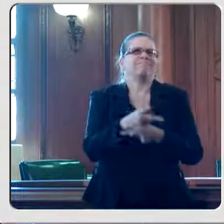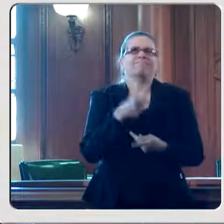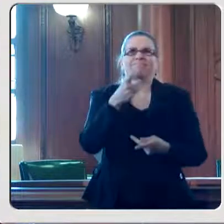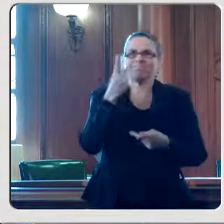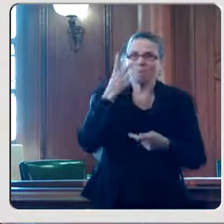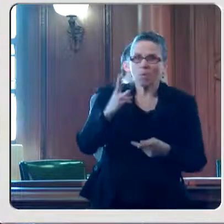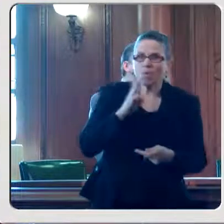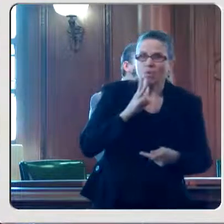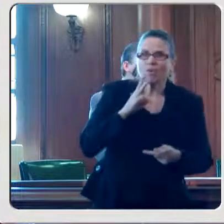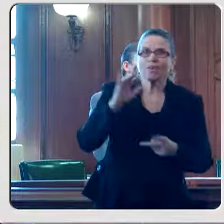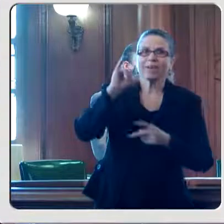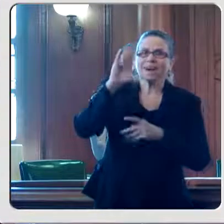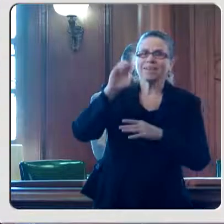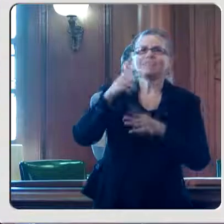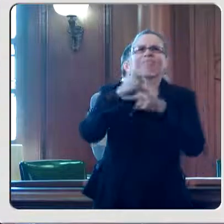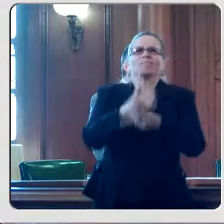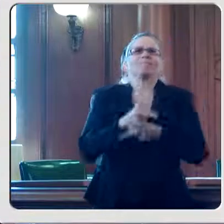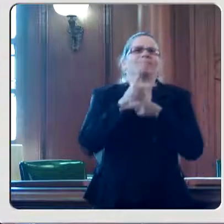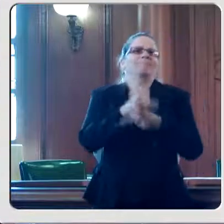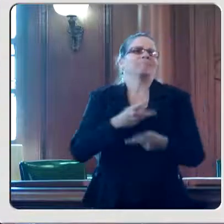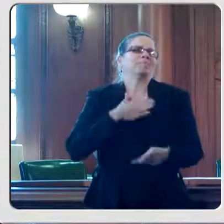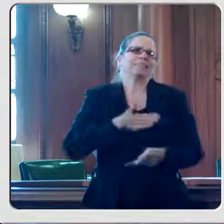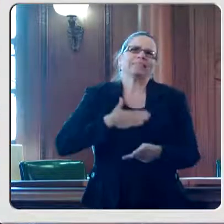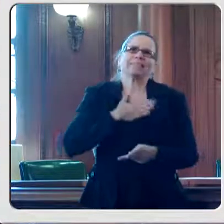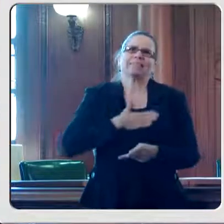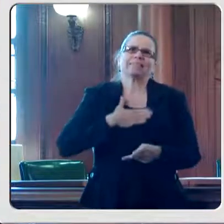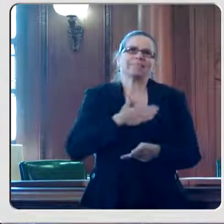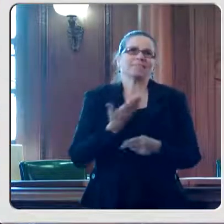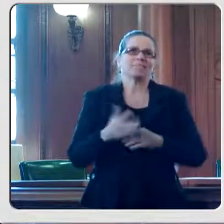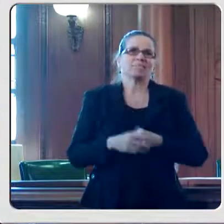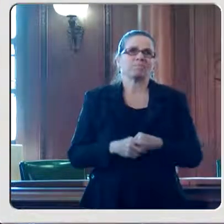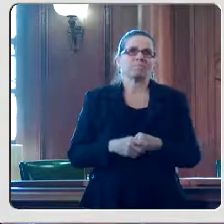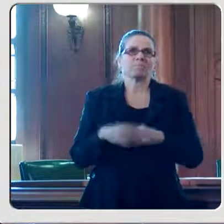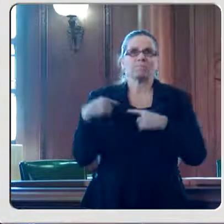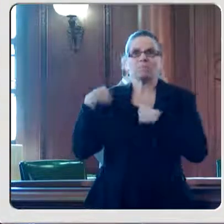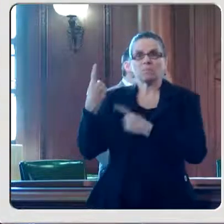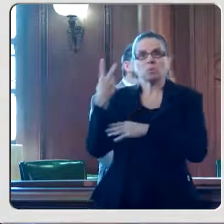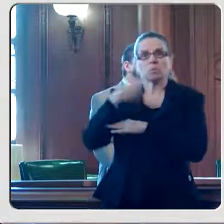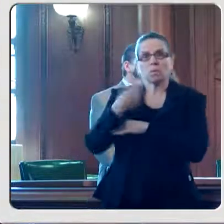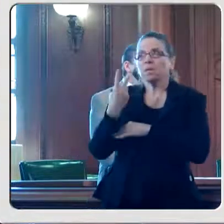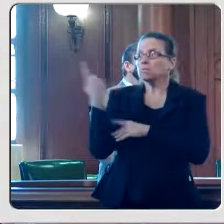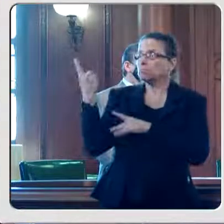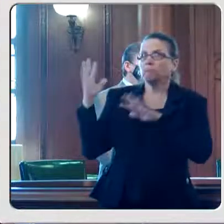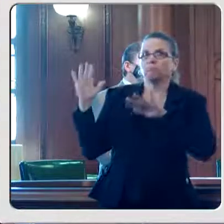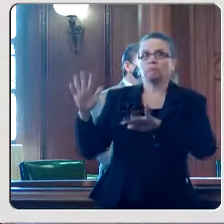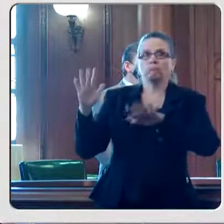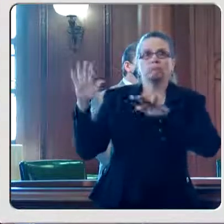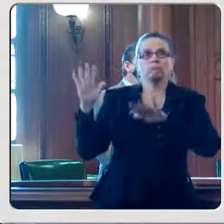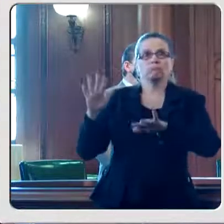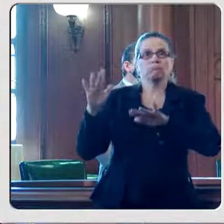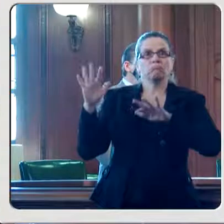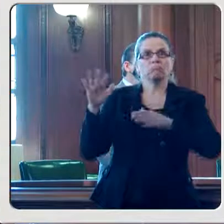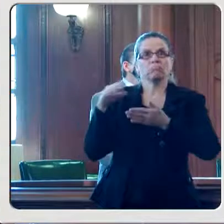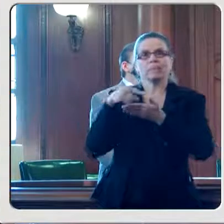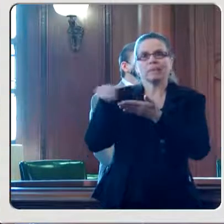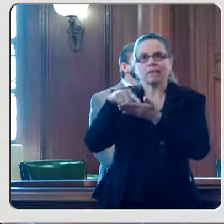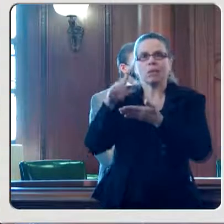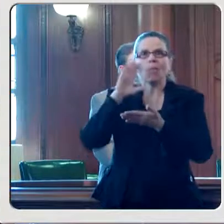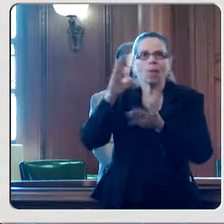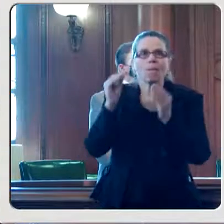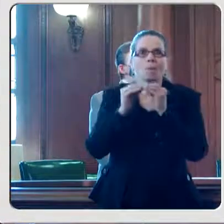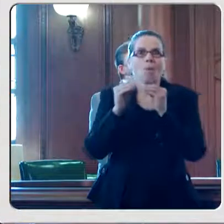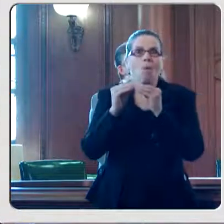safe. We've had some snow the last couple days, and we're going to get a little bit more. Everybody, please pay attention to the fire hydrants